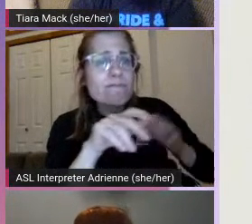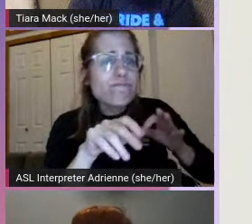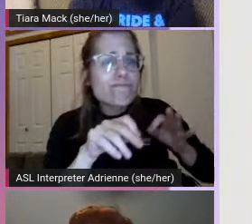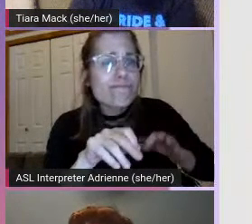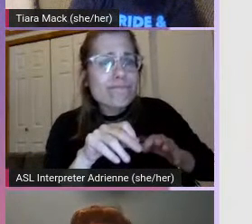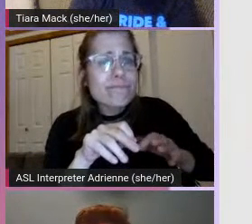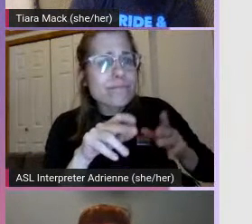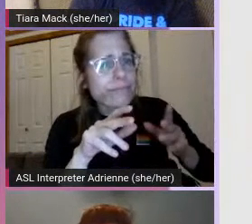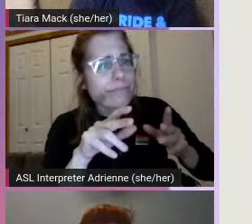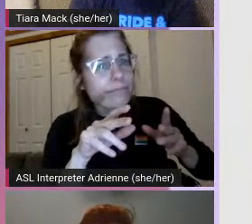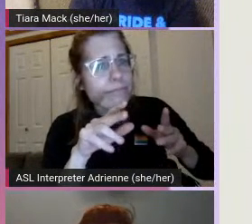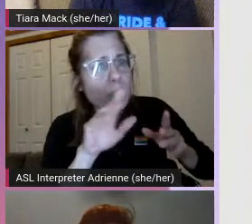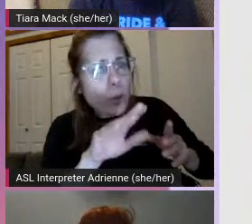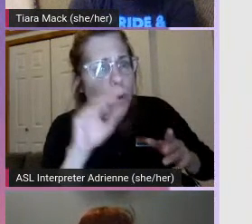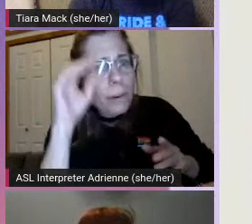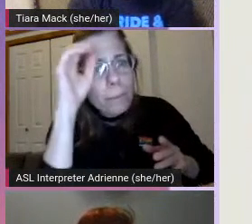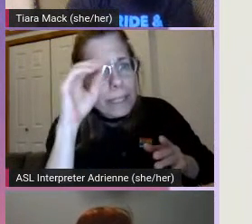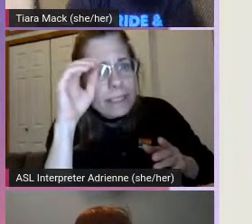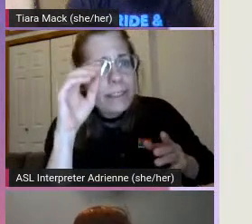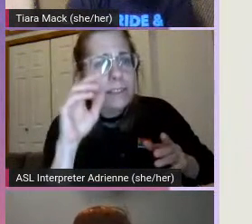in Connecticut.